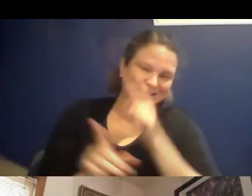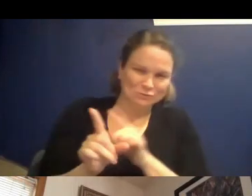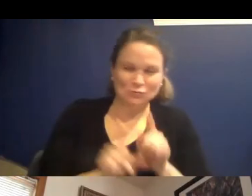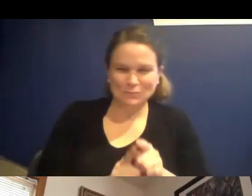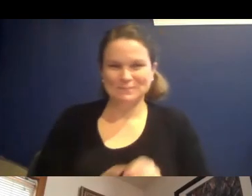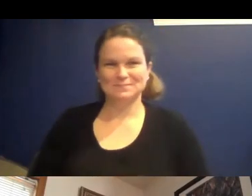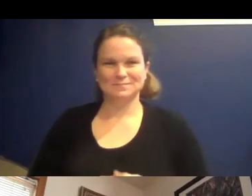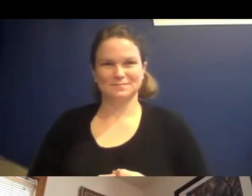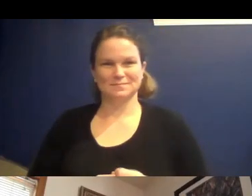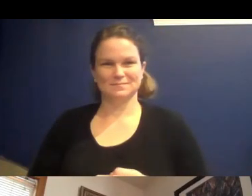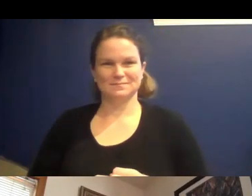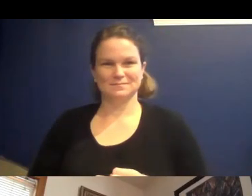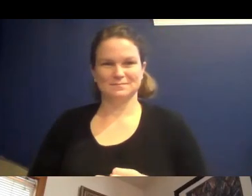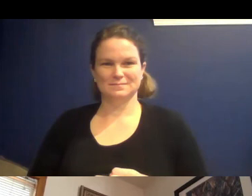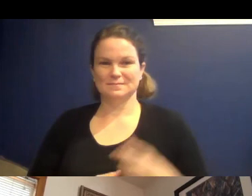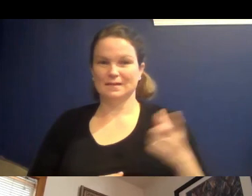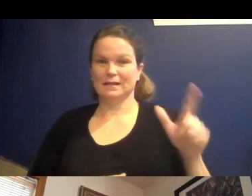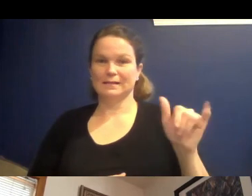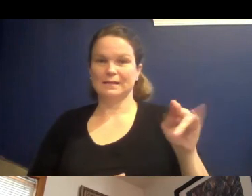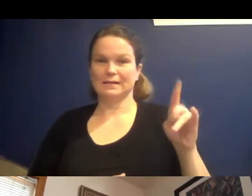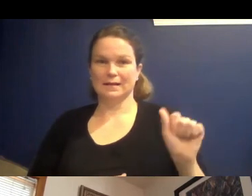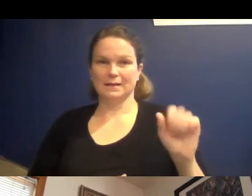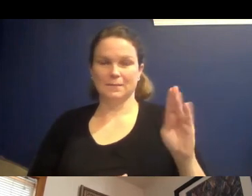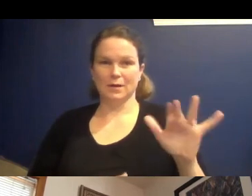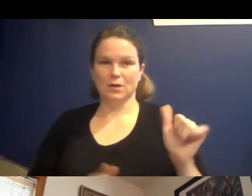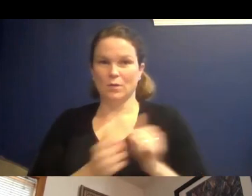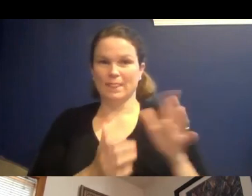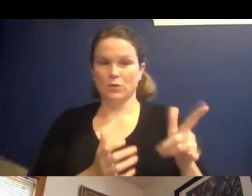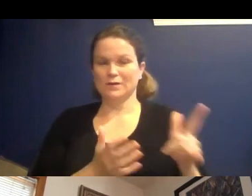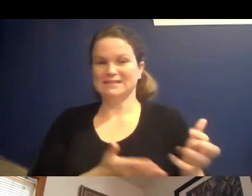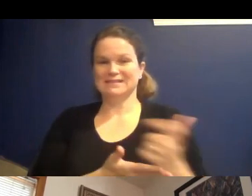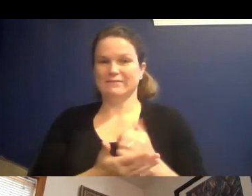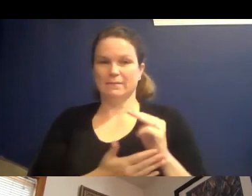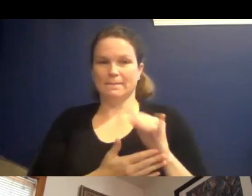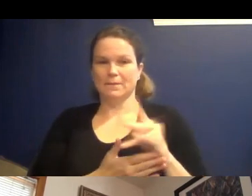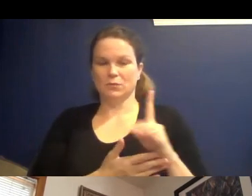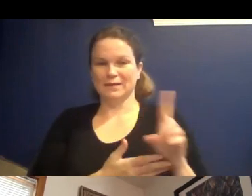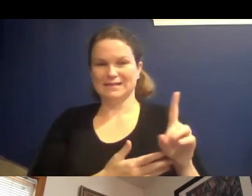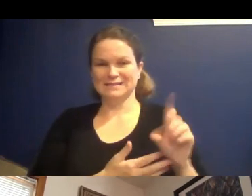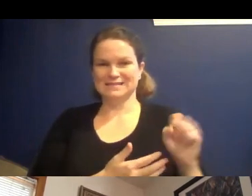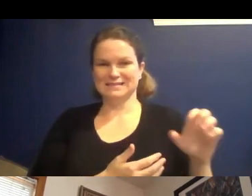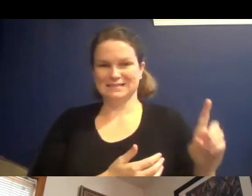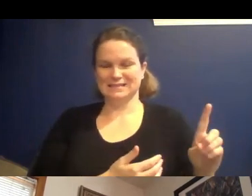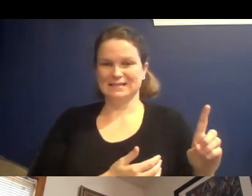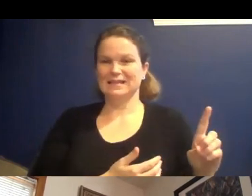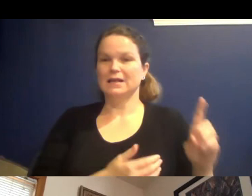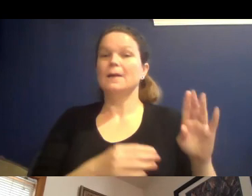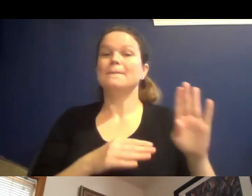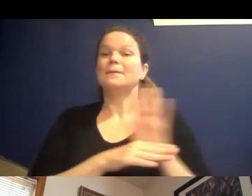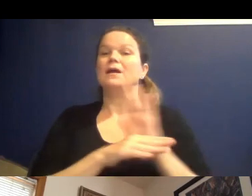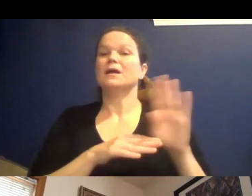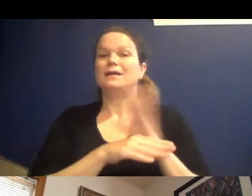Yep. This is Linda Boyer. Without her salvaging the milkweed seeds and growing a commercial field of milkweed near our